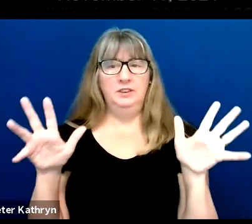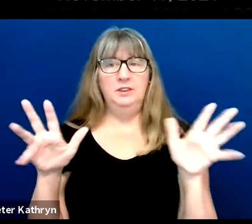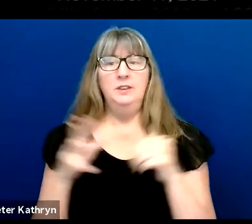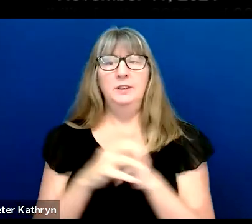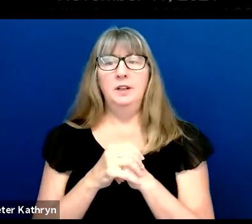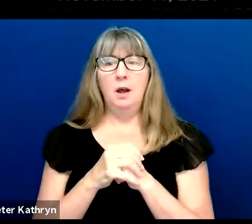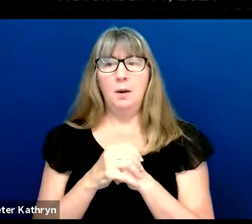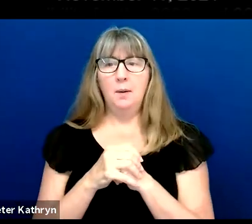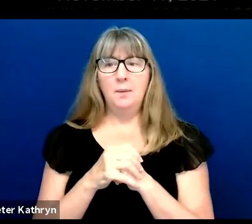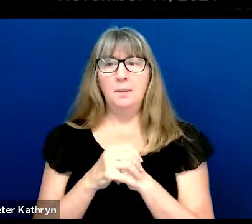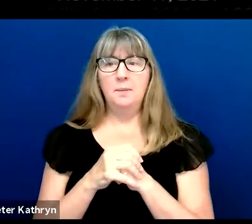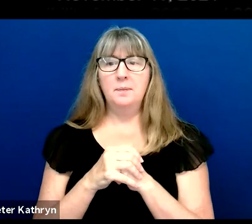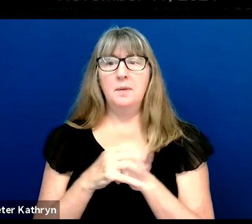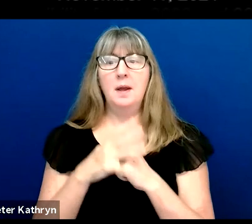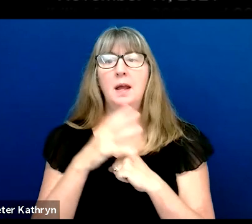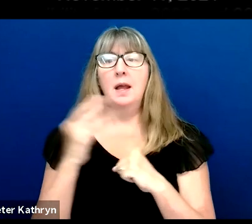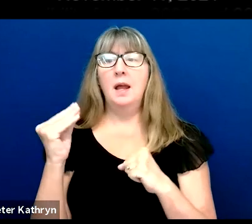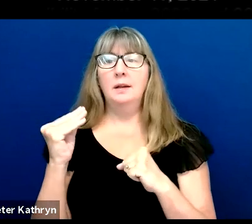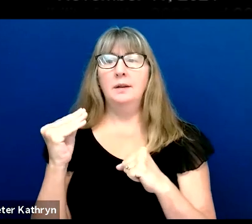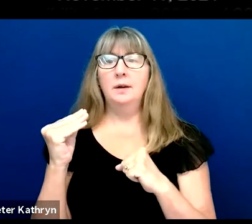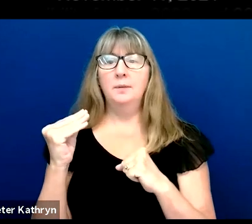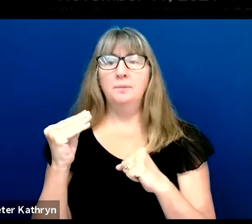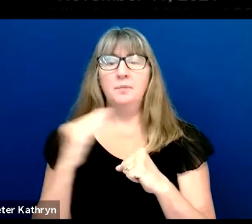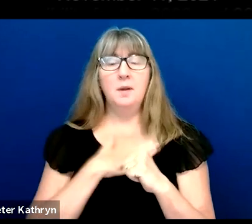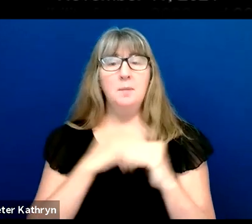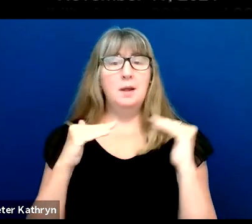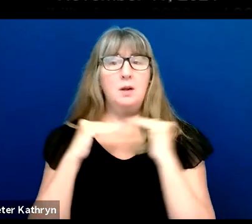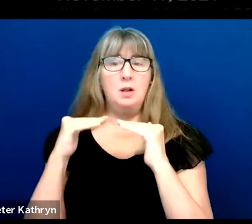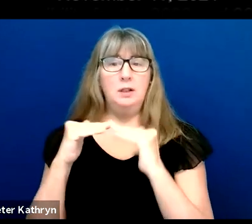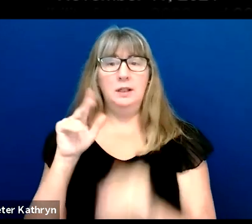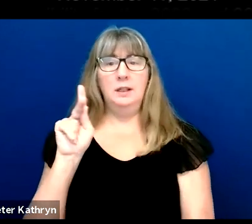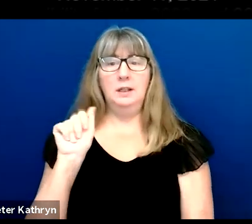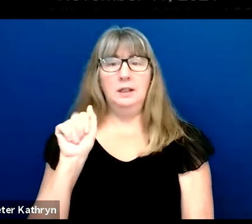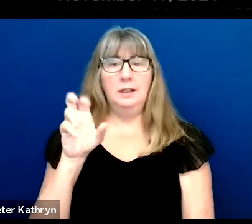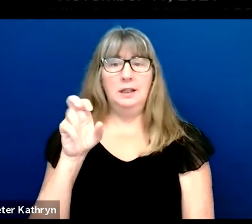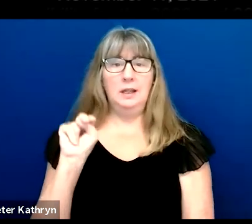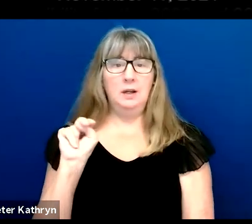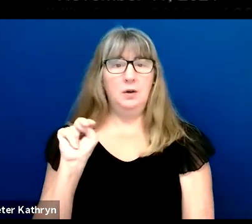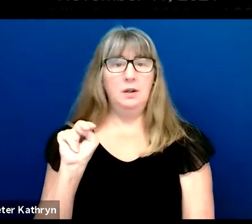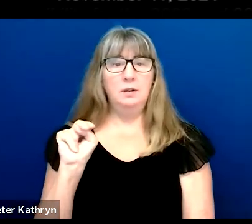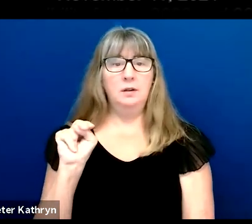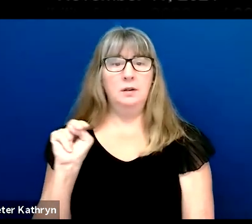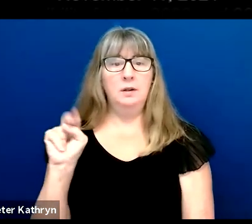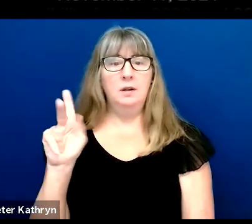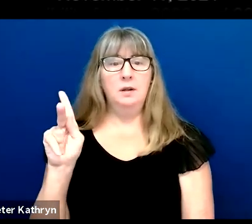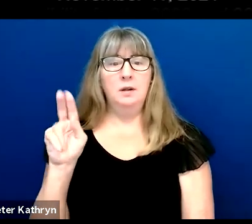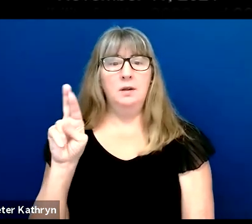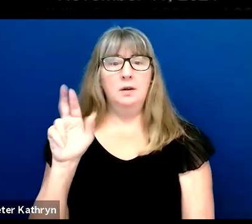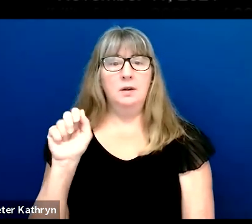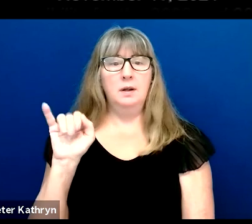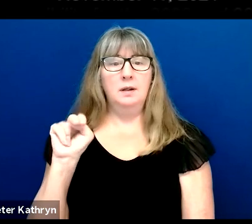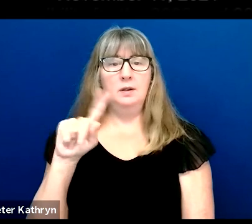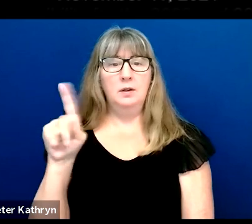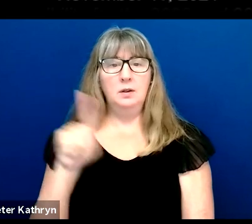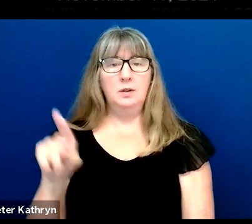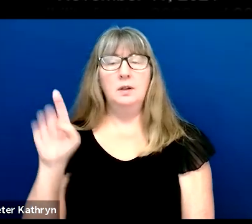session. And I also my colleague Krainz Edison also is worked with me on this presentation. She will